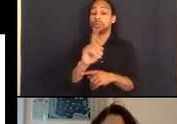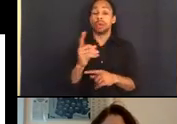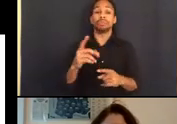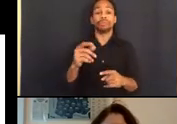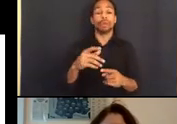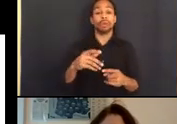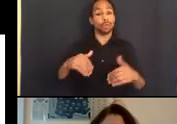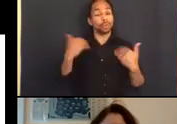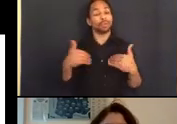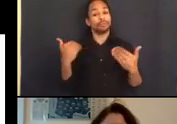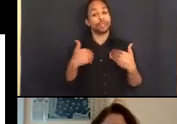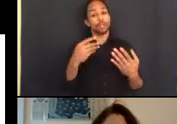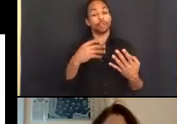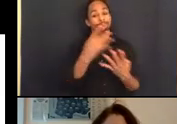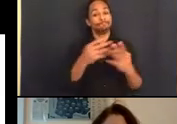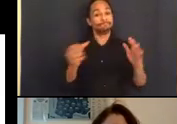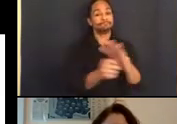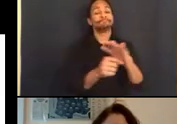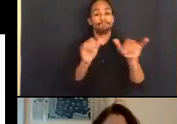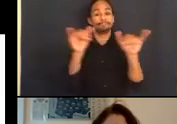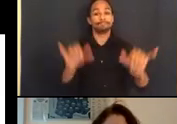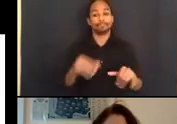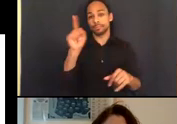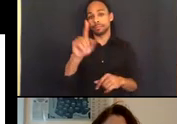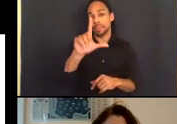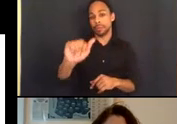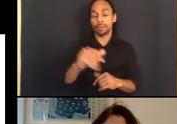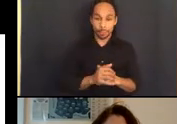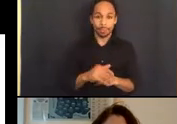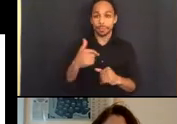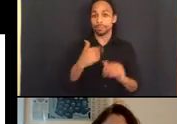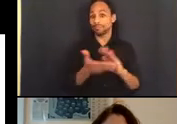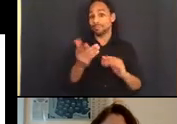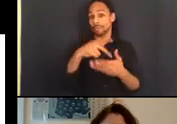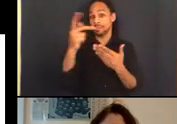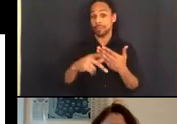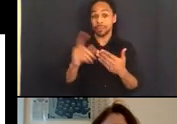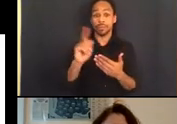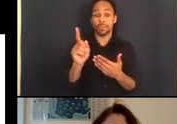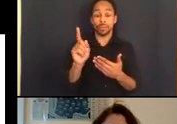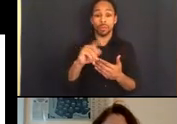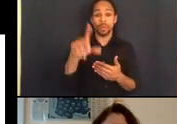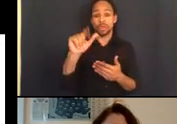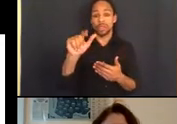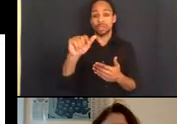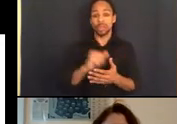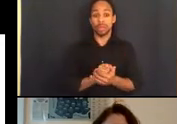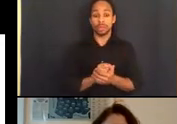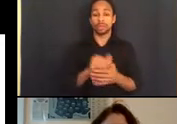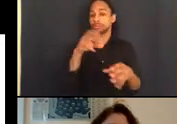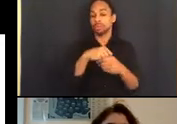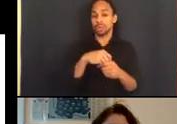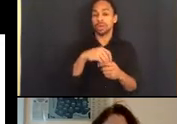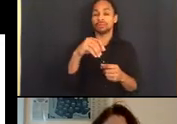in Los Angeles. I run a program at Loyola Law School in Los Angeles, which is part of Loyola Marymount